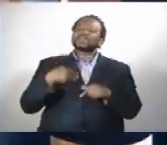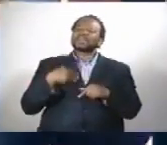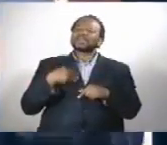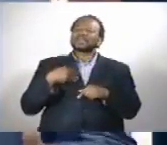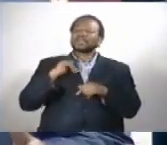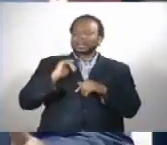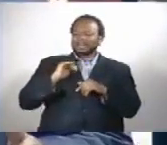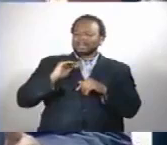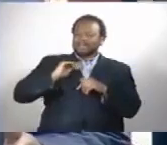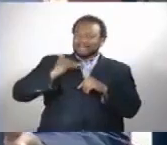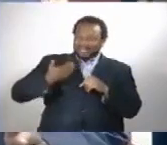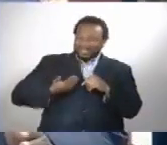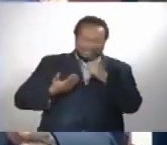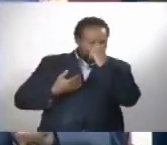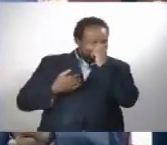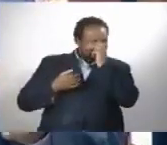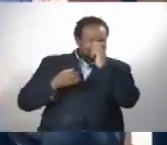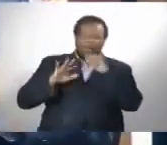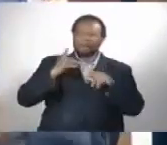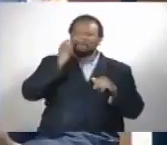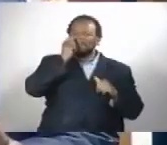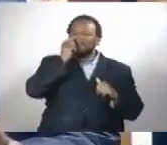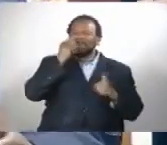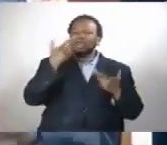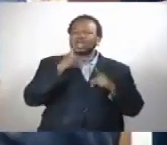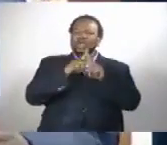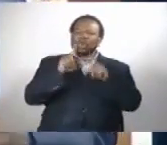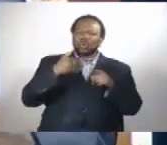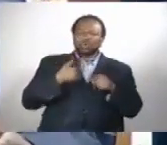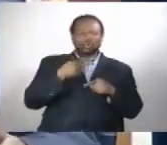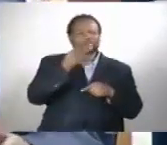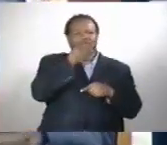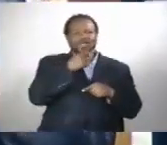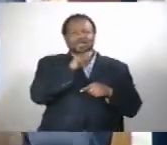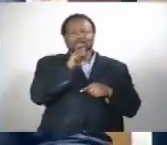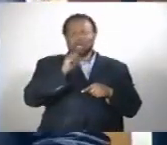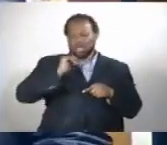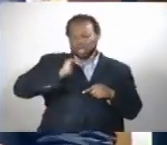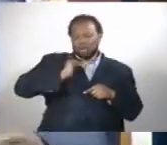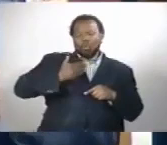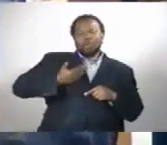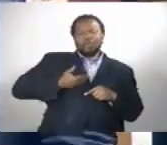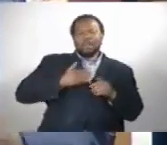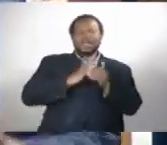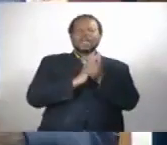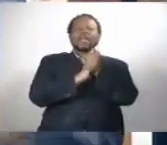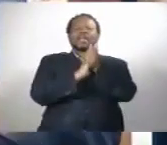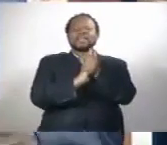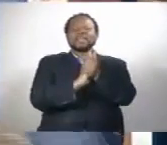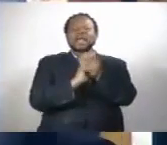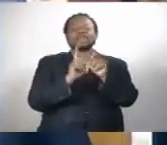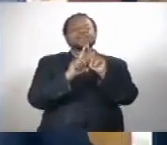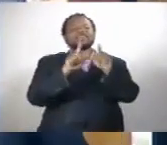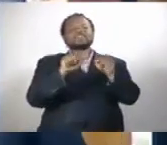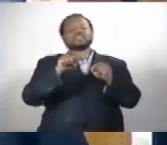and patriarchal to suggest that a woman leader is appointed because